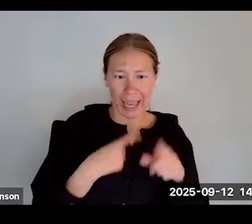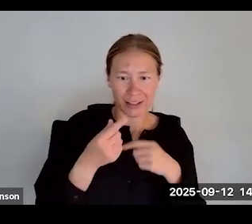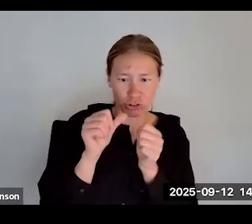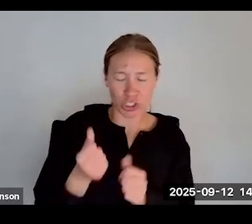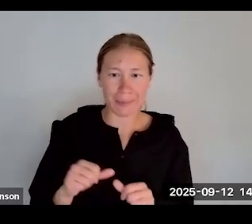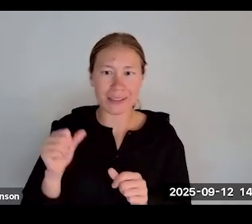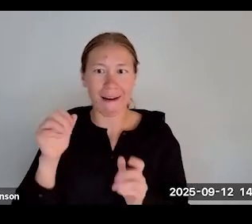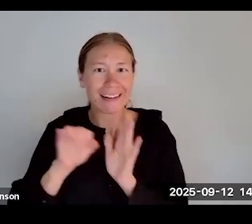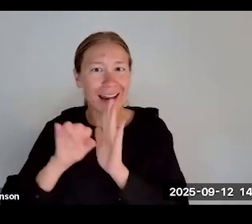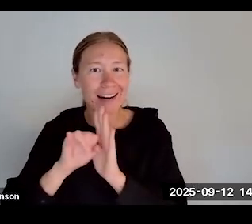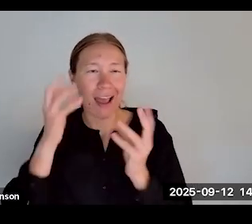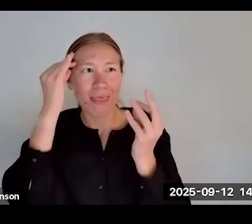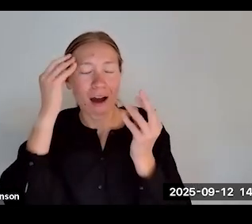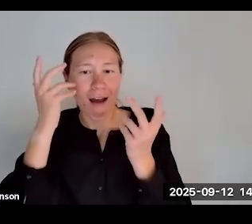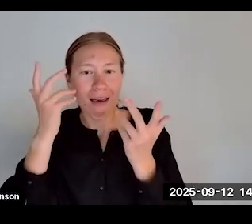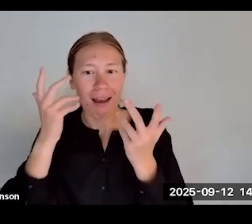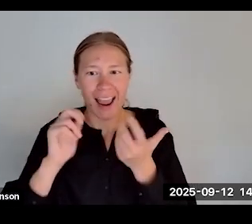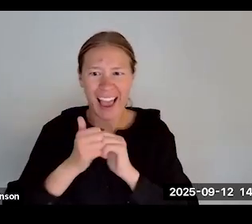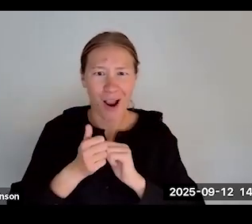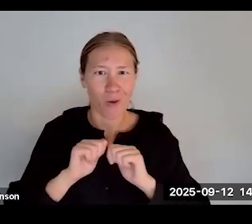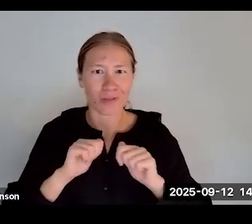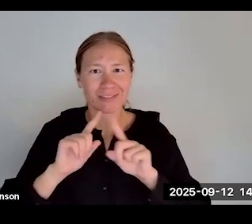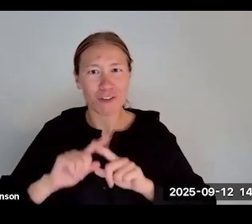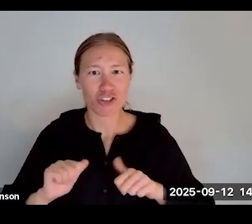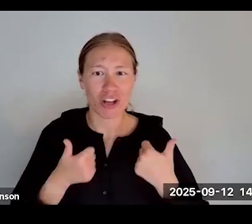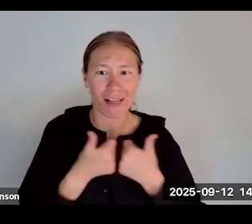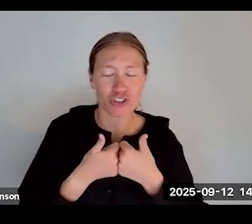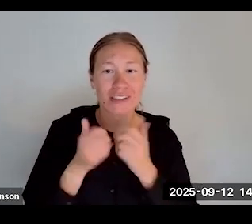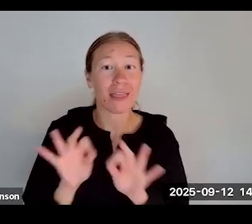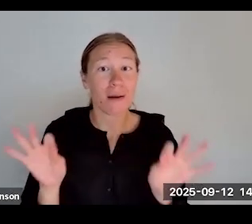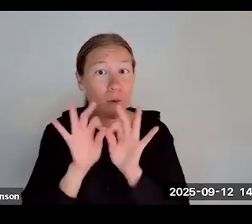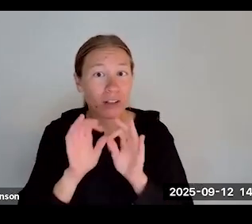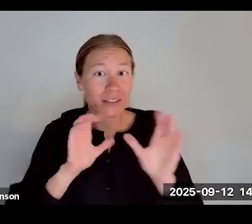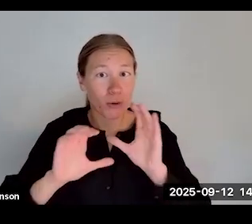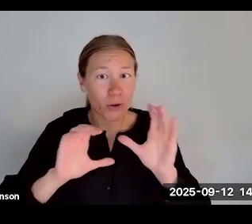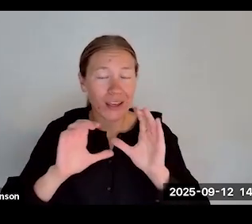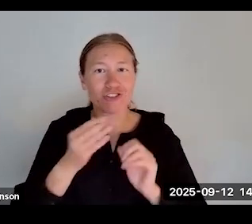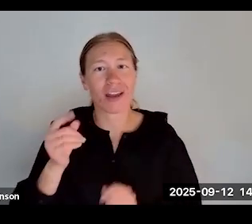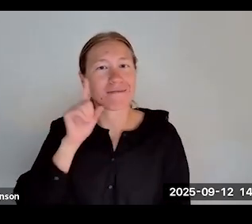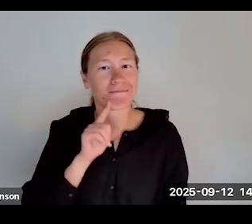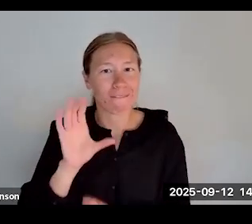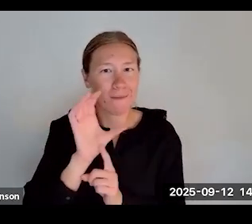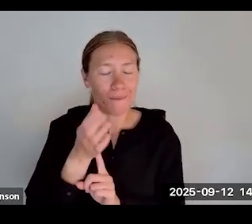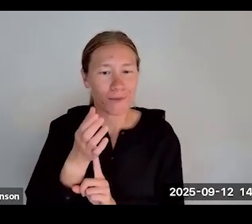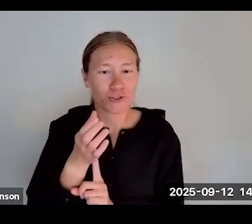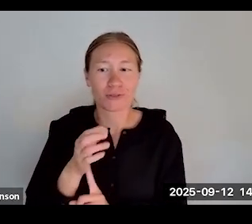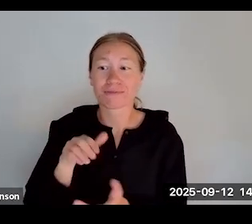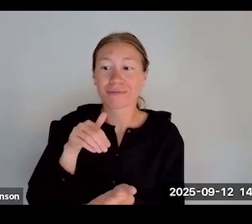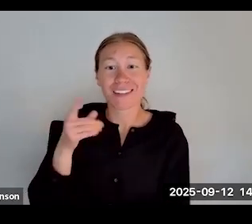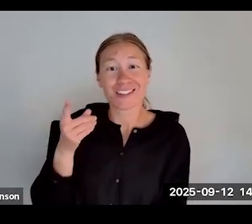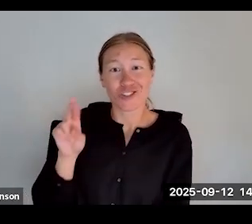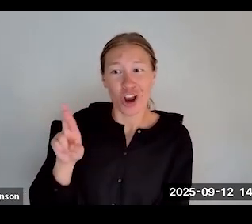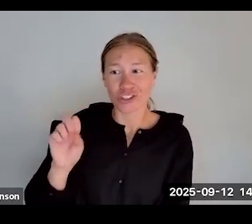triumphs of deaf people and highlighting the importance of deaf culture and communication. Dr. Sacks does a great job